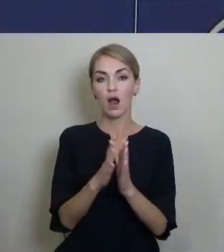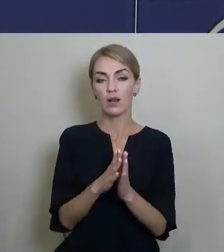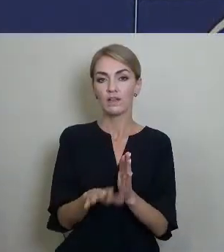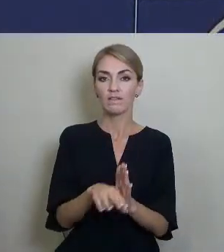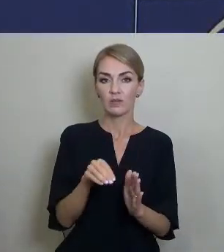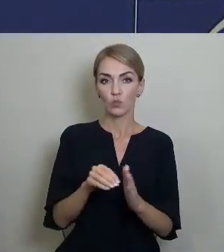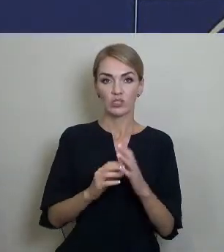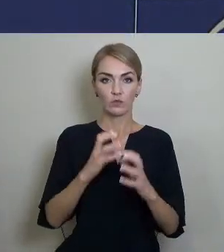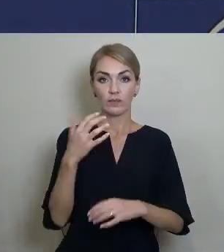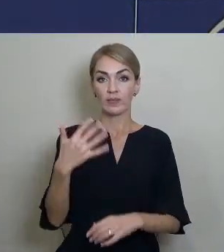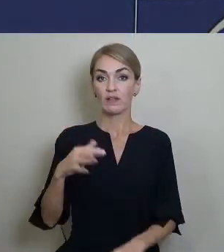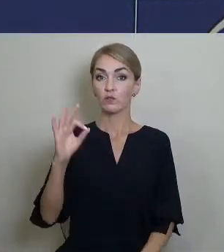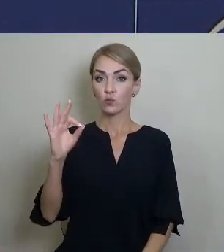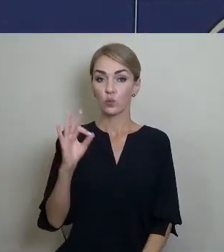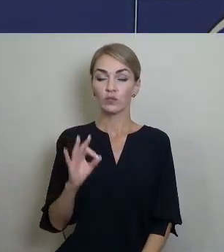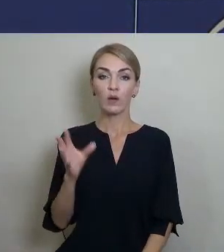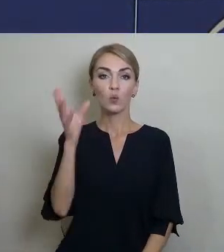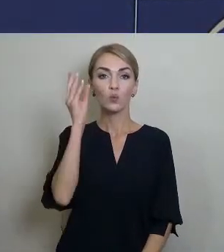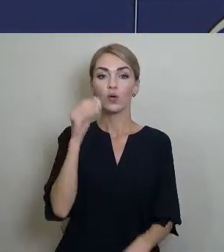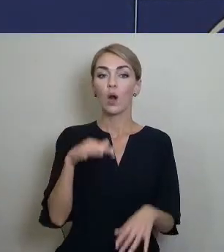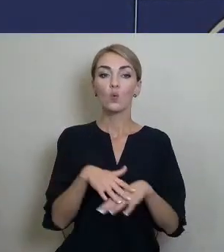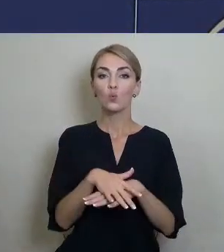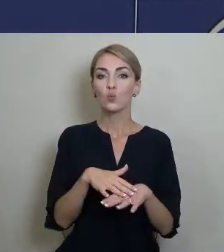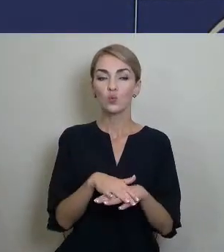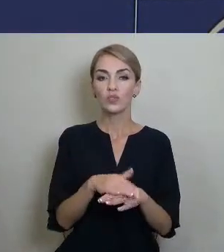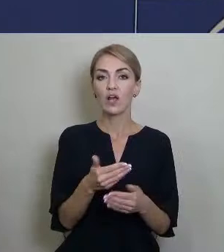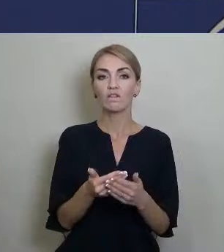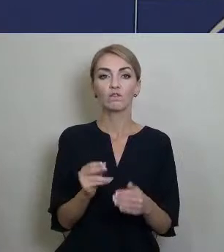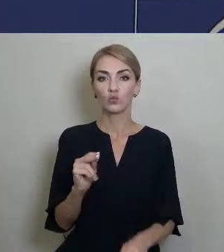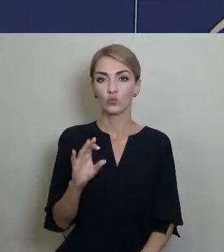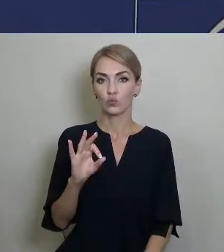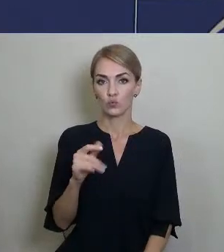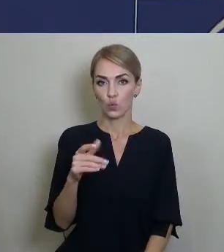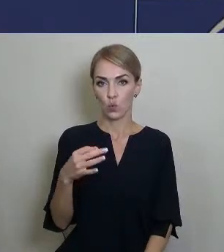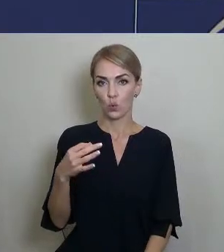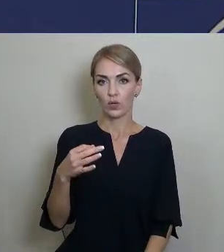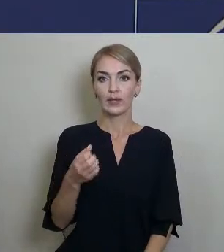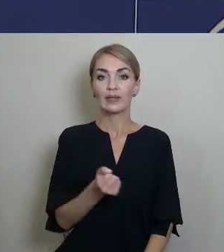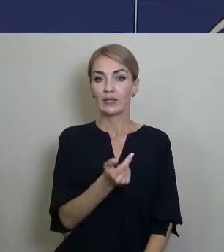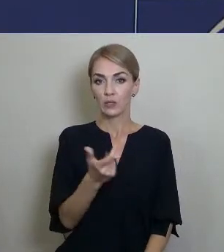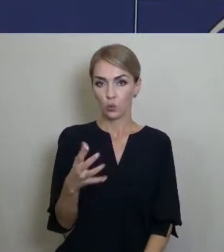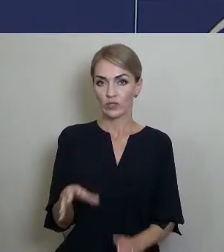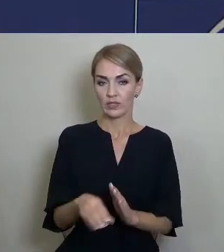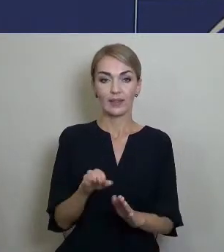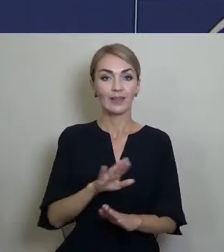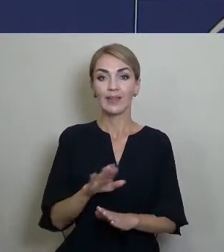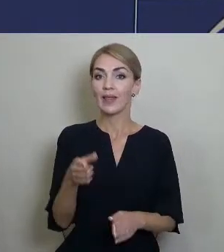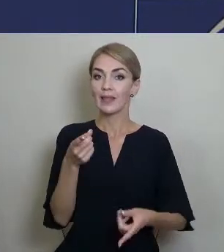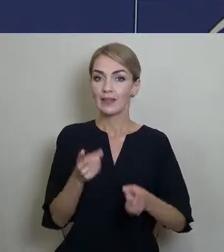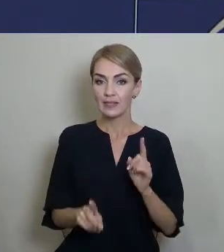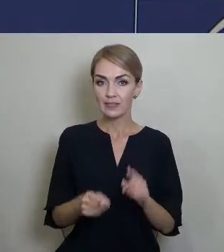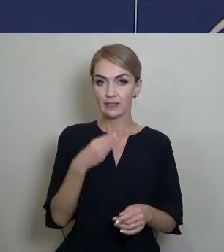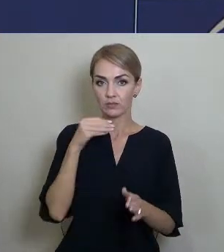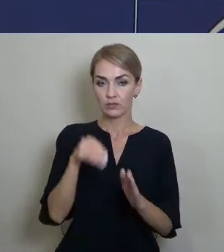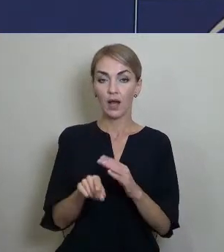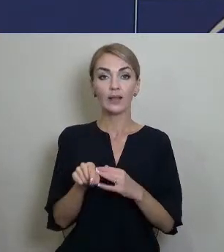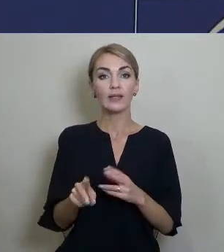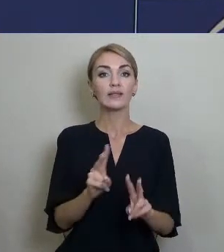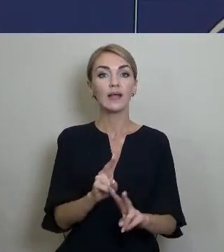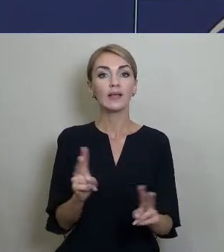the electoral practice internationally, we can say that 50% that's from